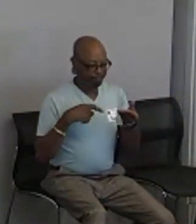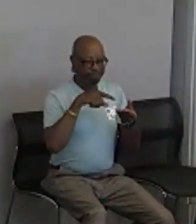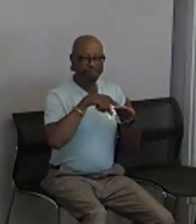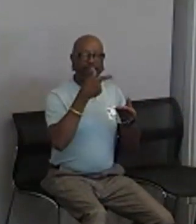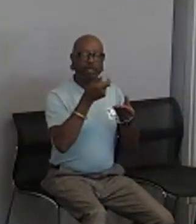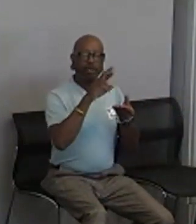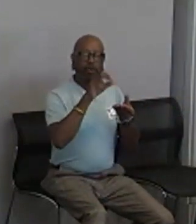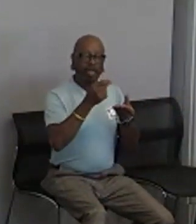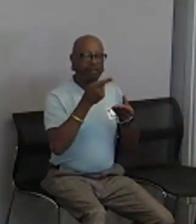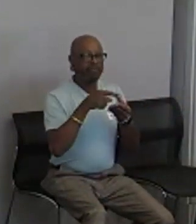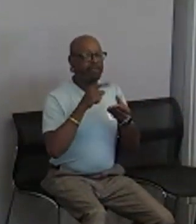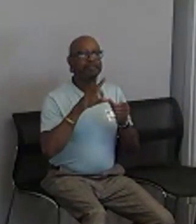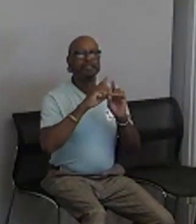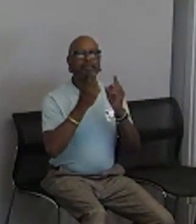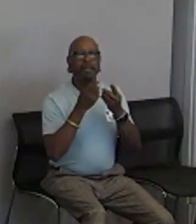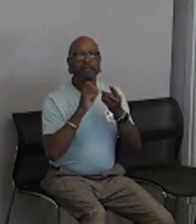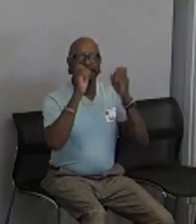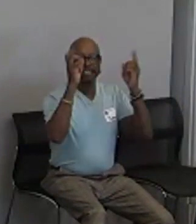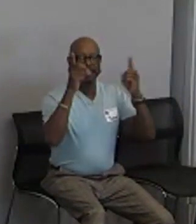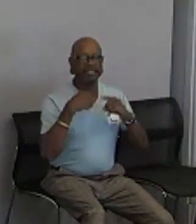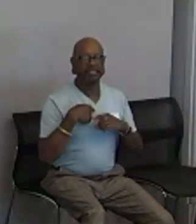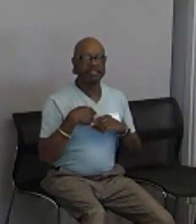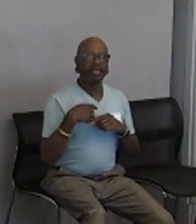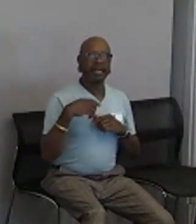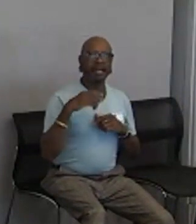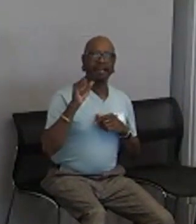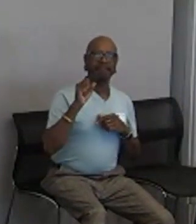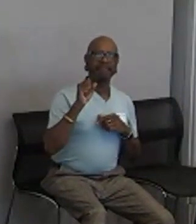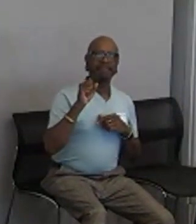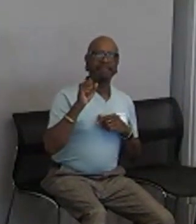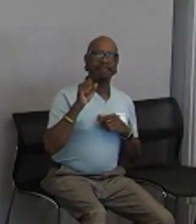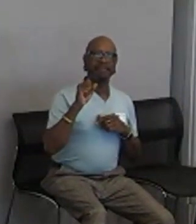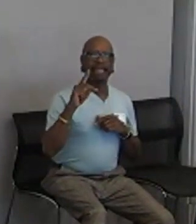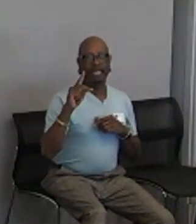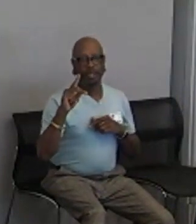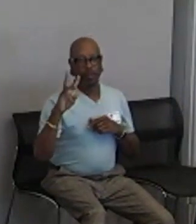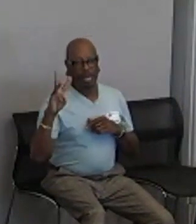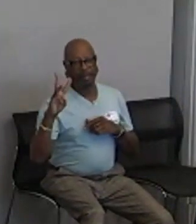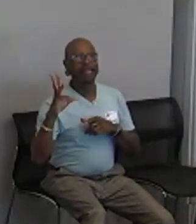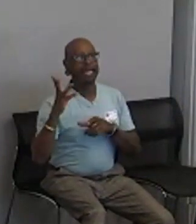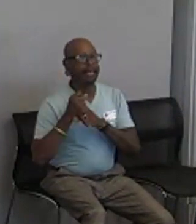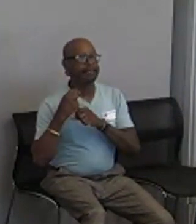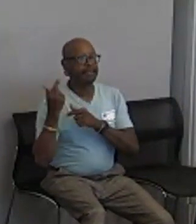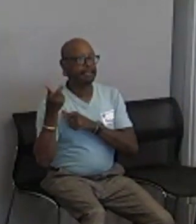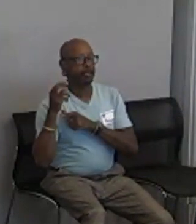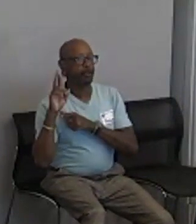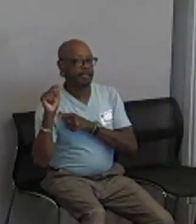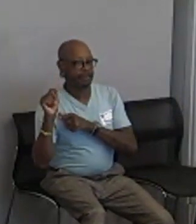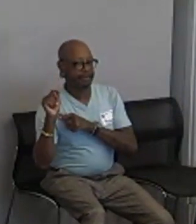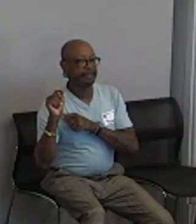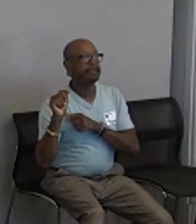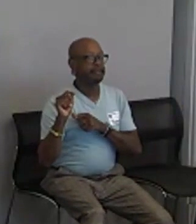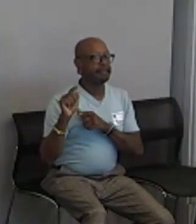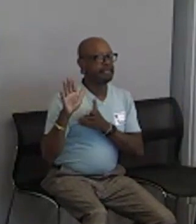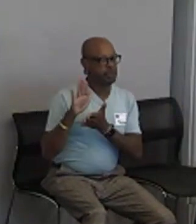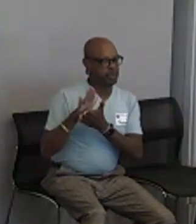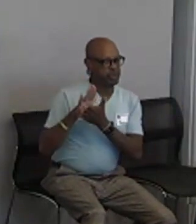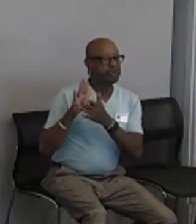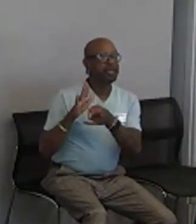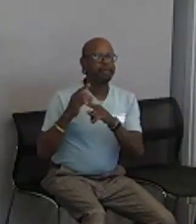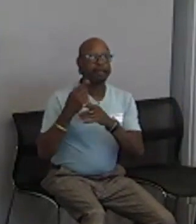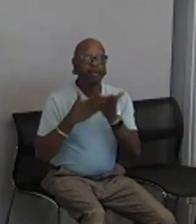Education at Smith Kettlewell. Smith Kettlewell got the grant. And part of that grant was